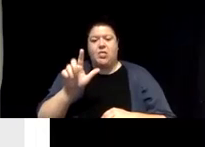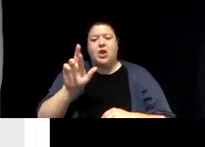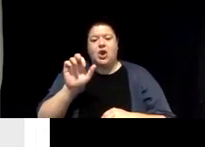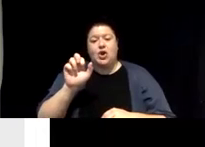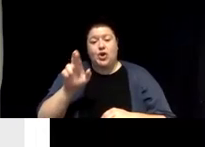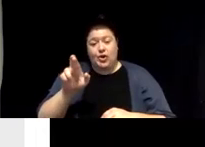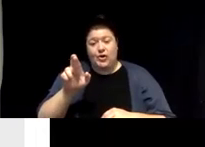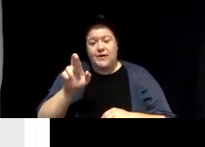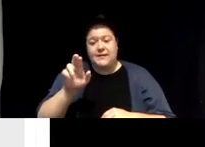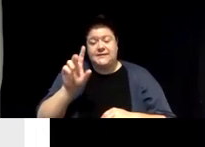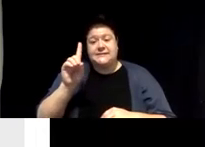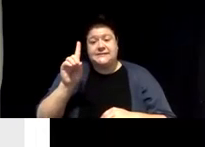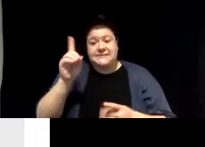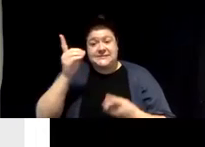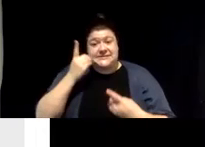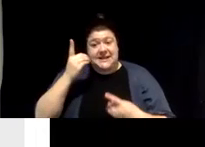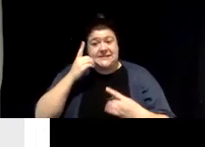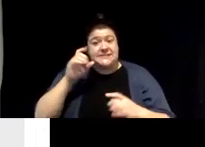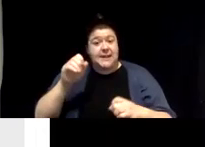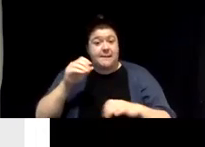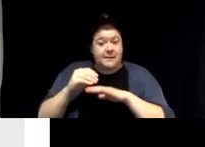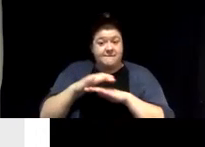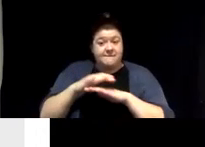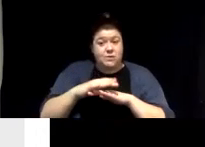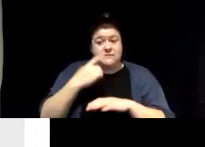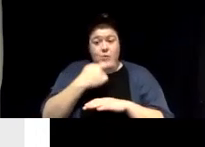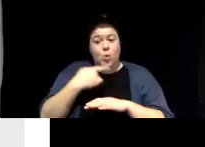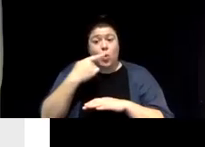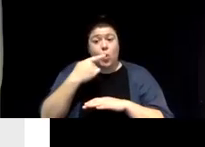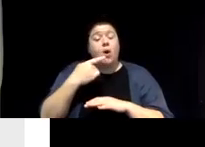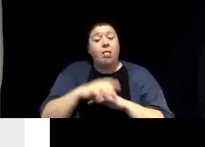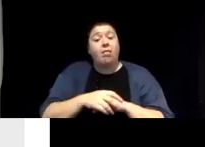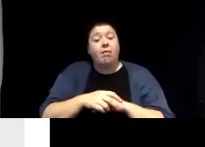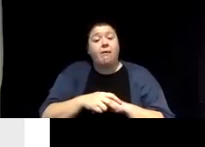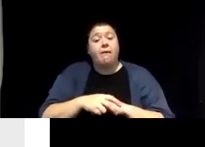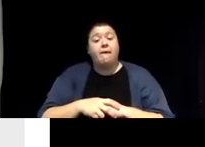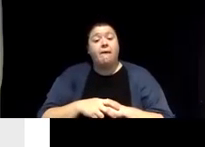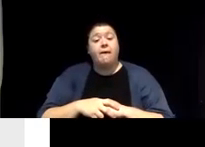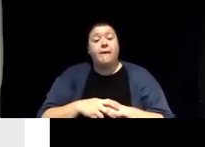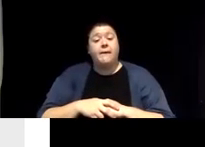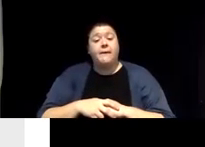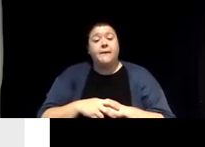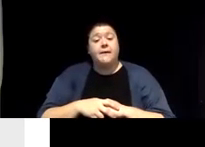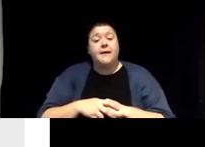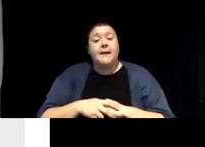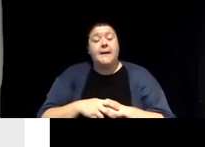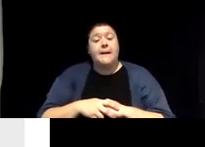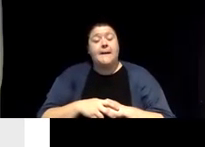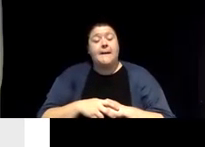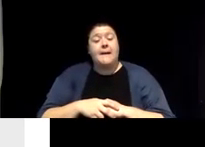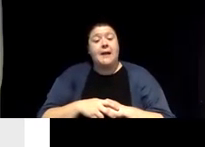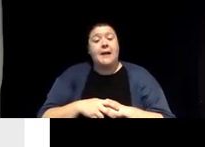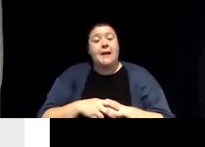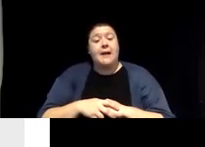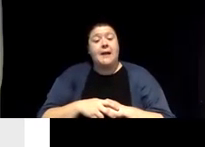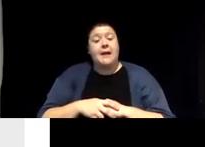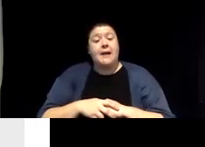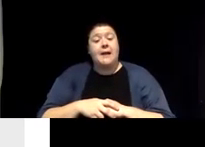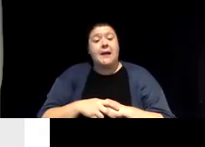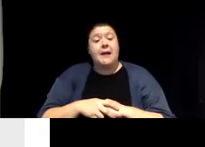can be affected by oral bacteria. In pregnancy and childbirth,